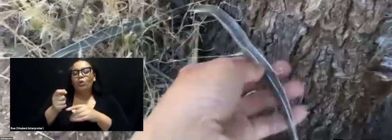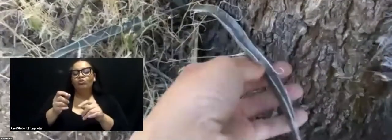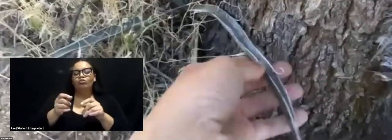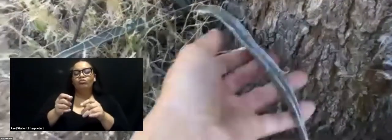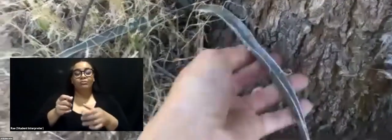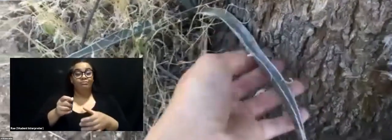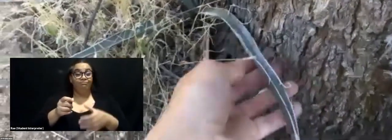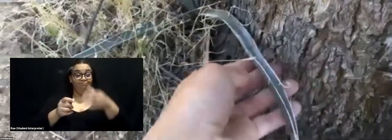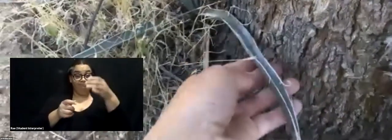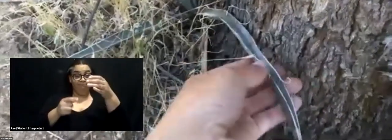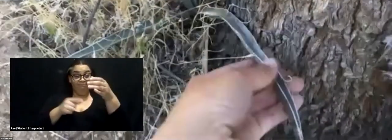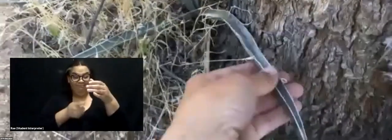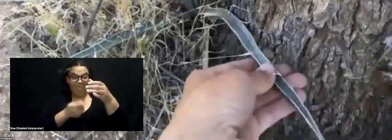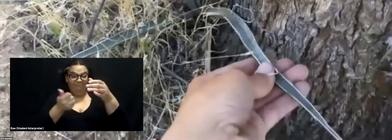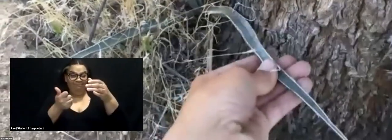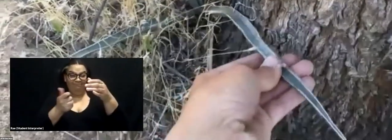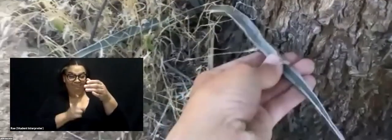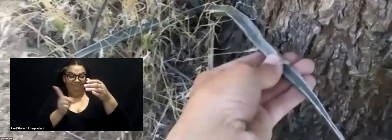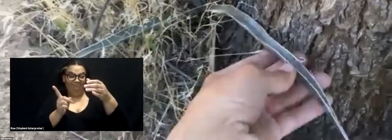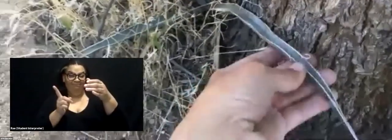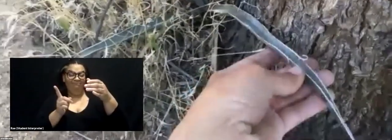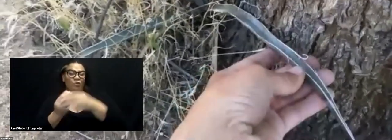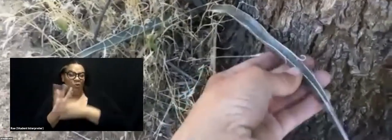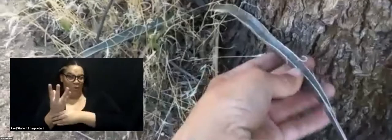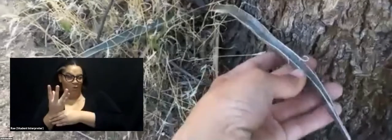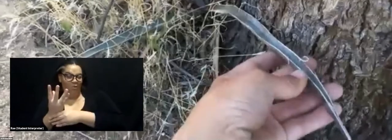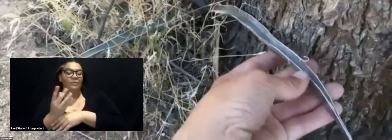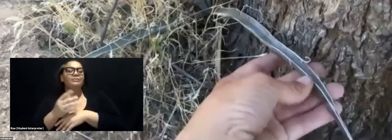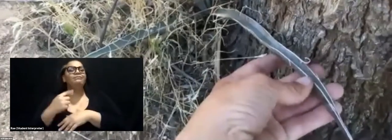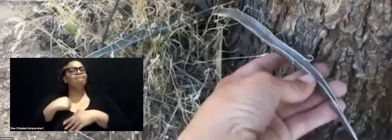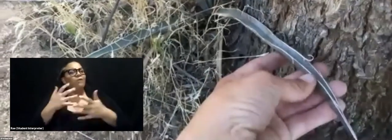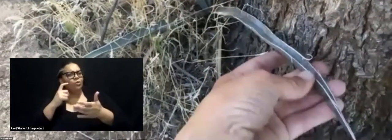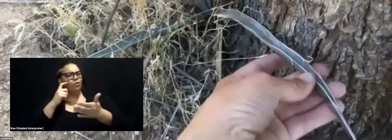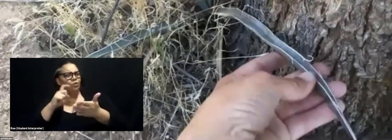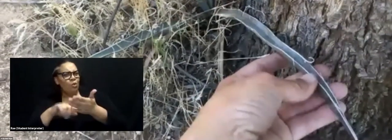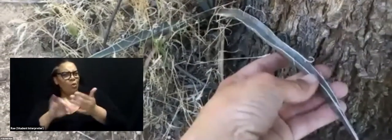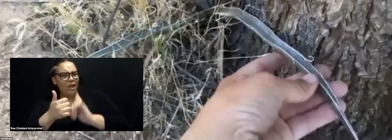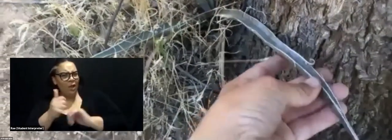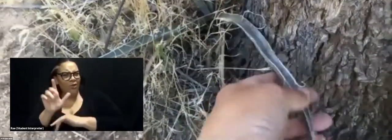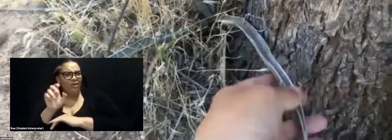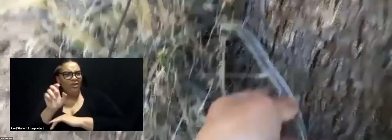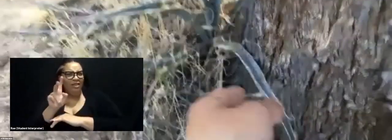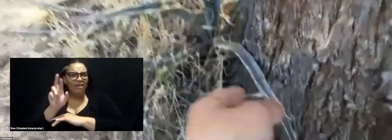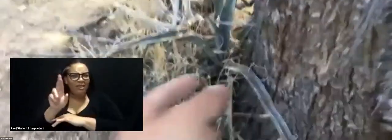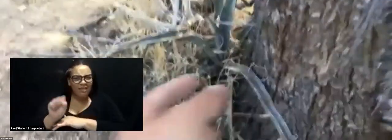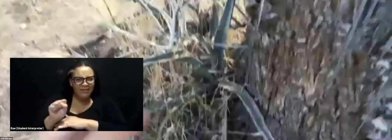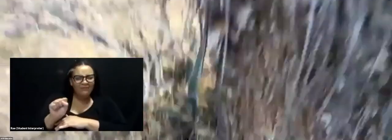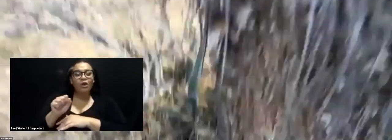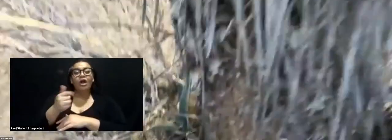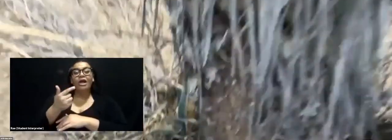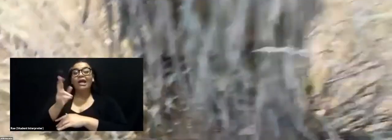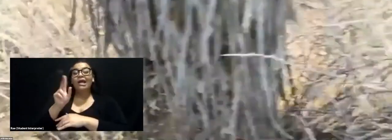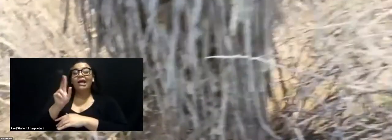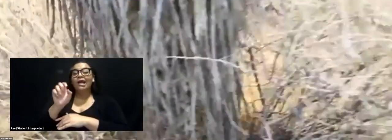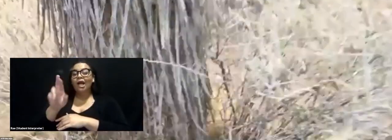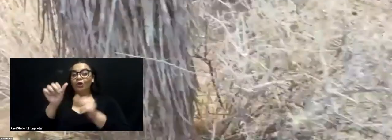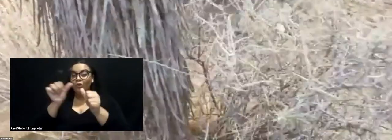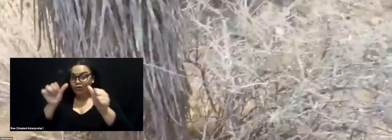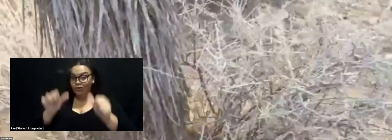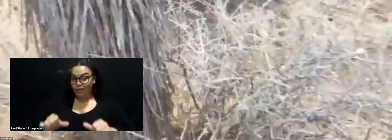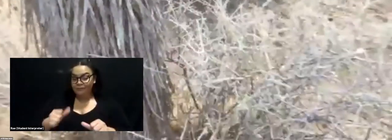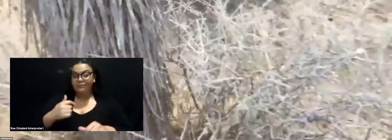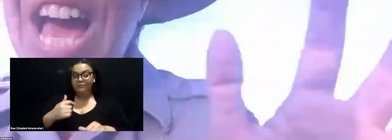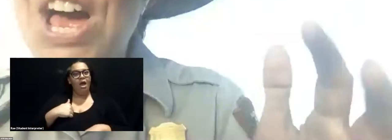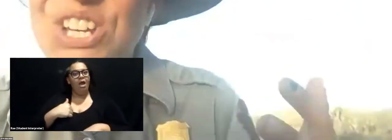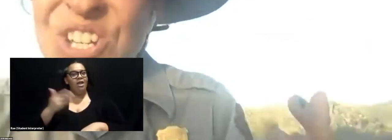What I want you to notice is how the leaves are sort of gutter shaped. And I actually will invite you all to